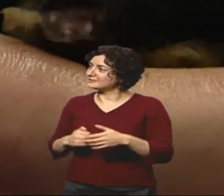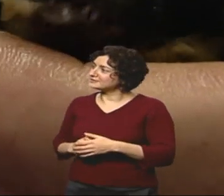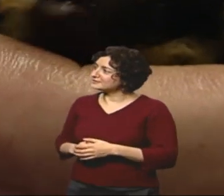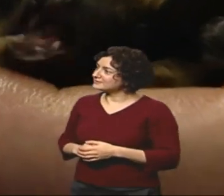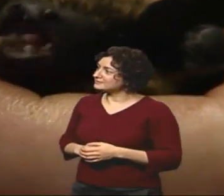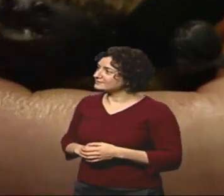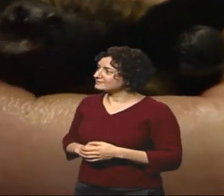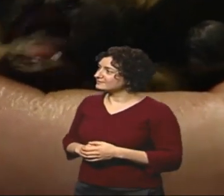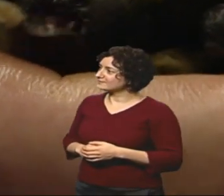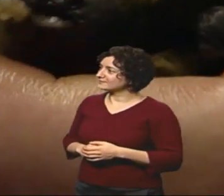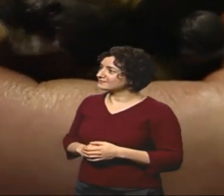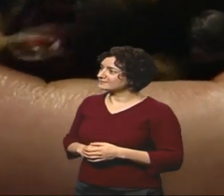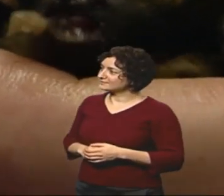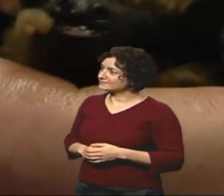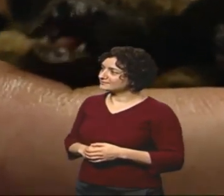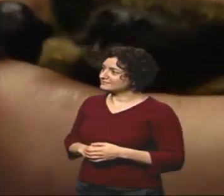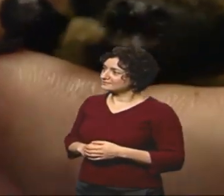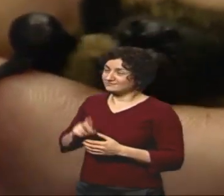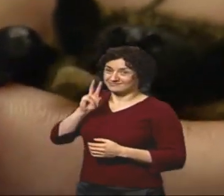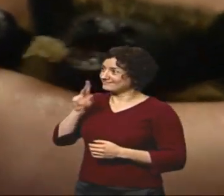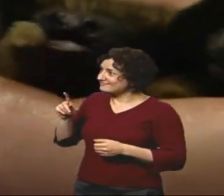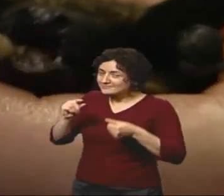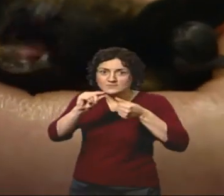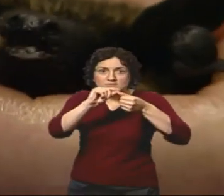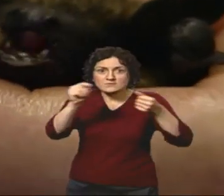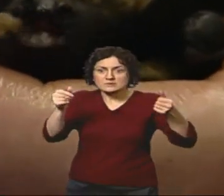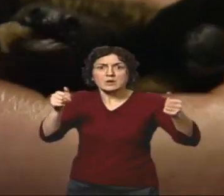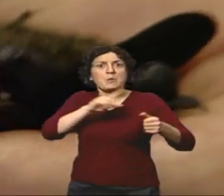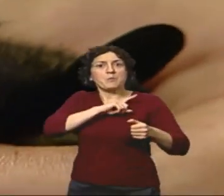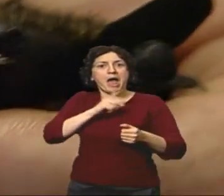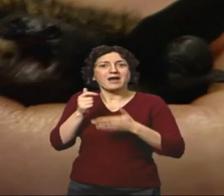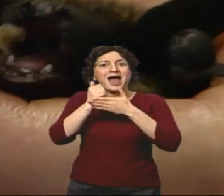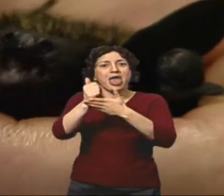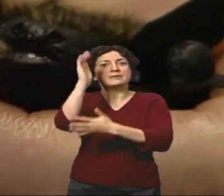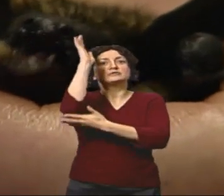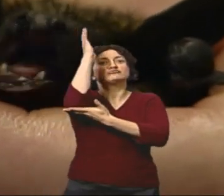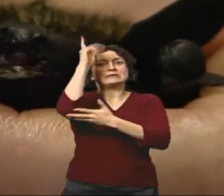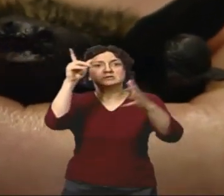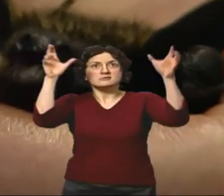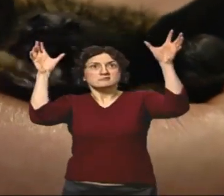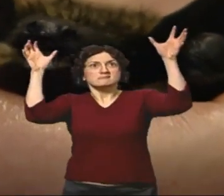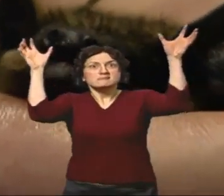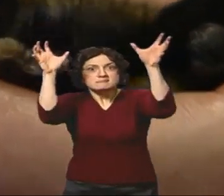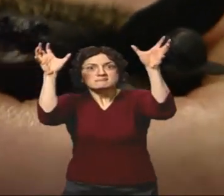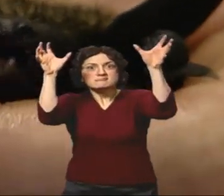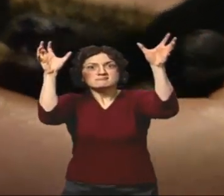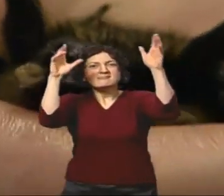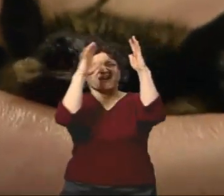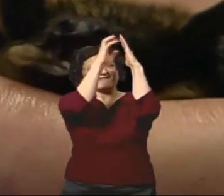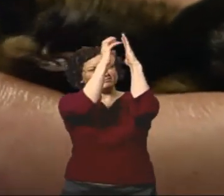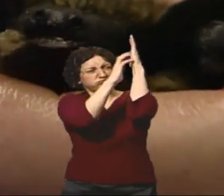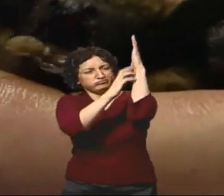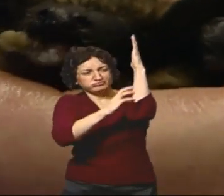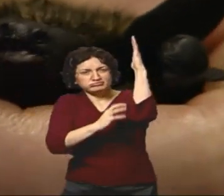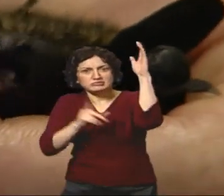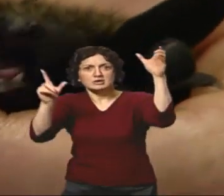thumb, and designed ideally for gripping onto wood timber, certainly in oak trees and that, where you've got quite